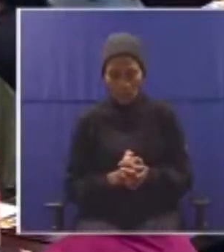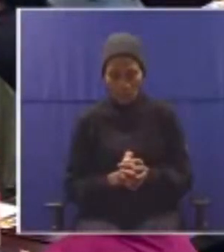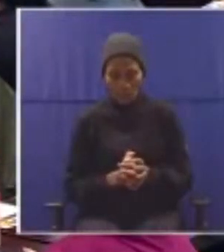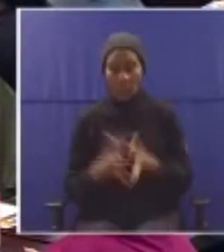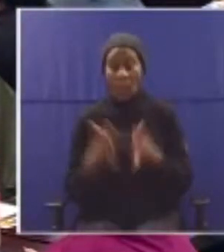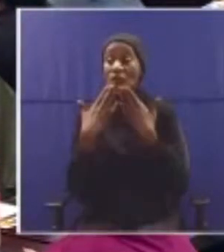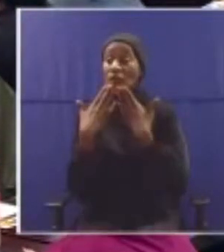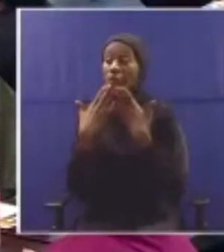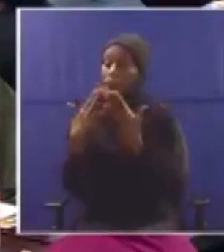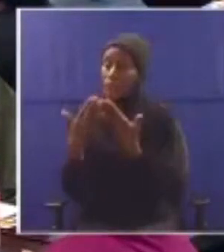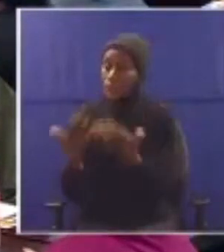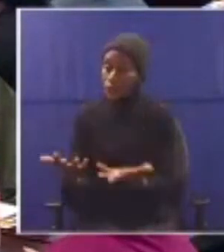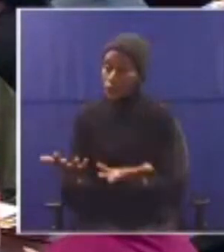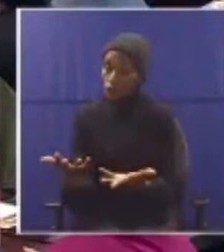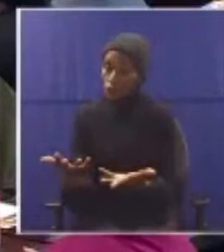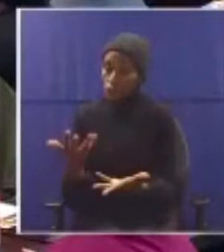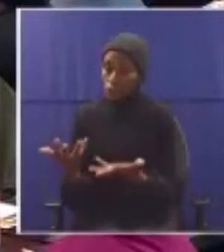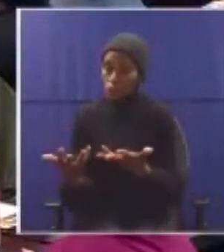Thank you very much,